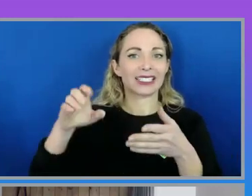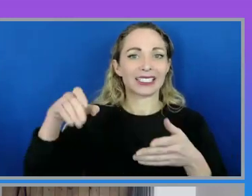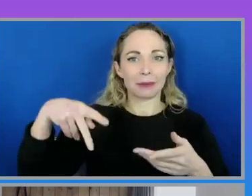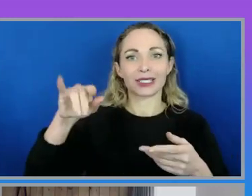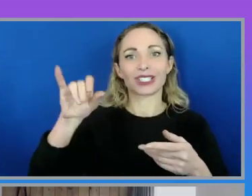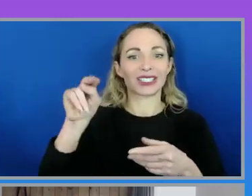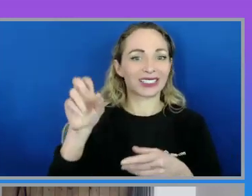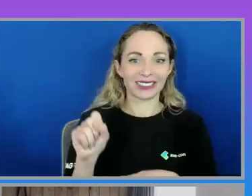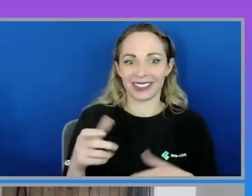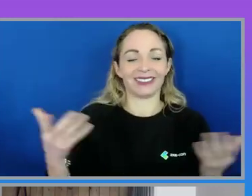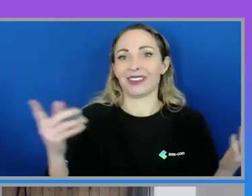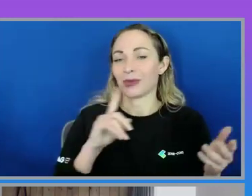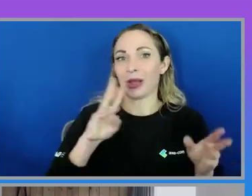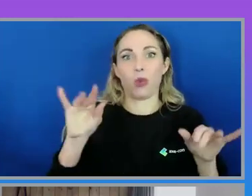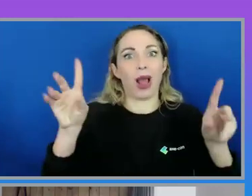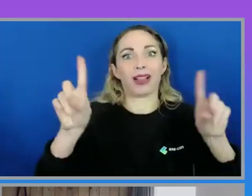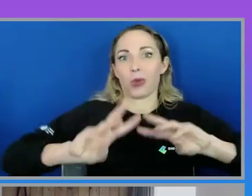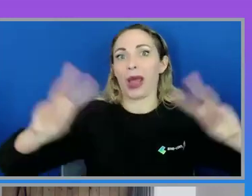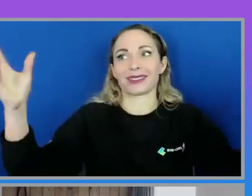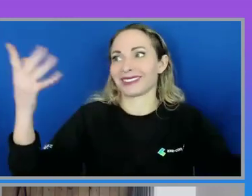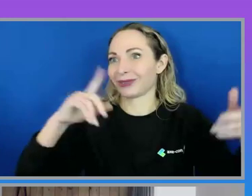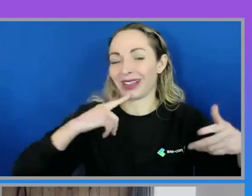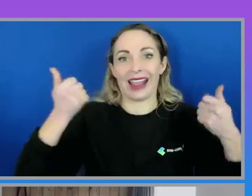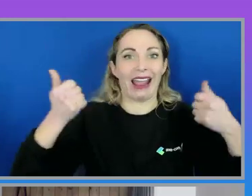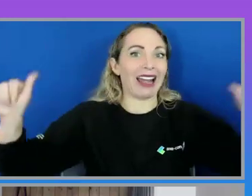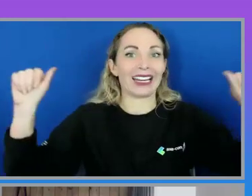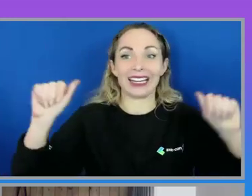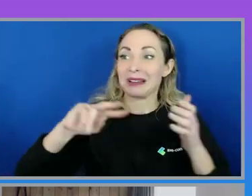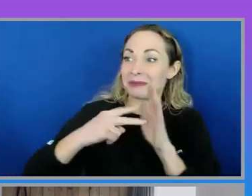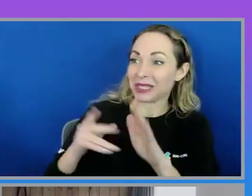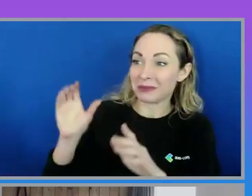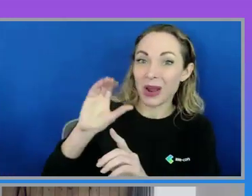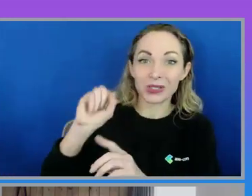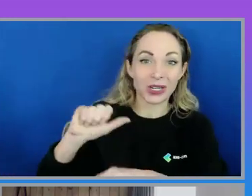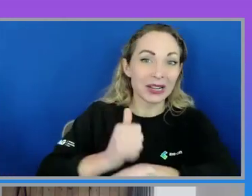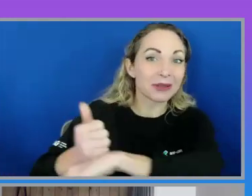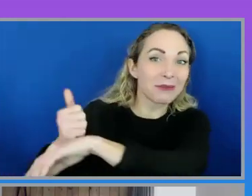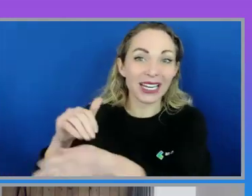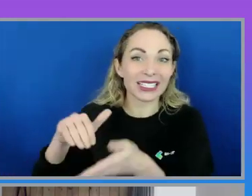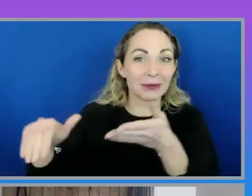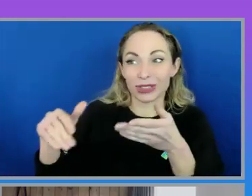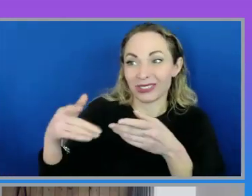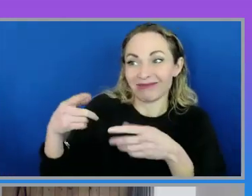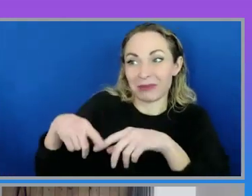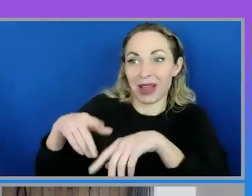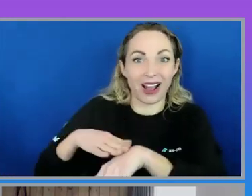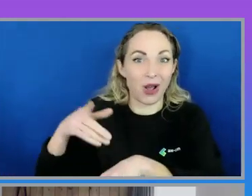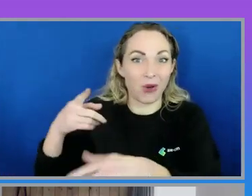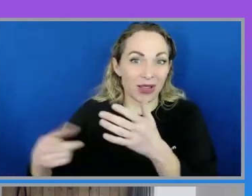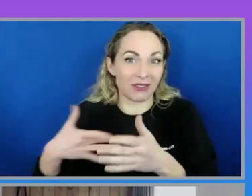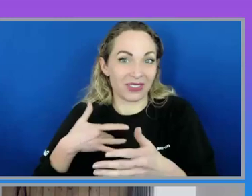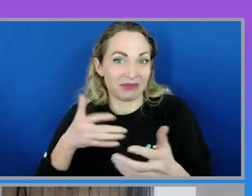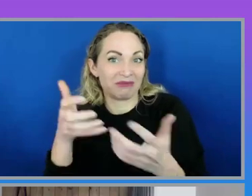west. This means that browsers implement exceptions as they see fit. So the thing is, if you're not trying to do